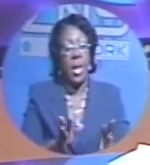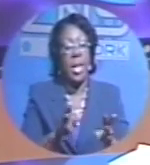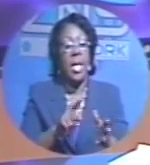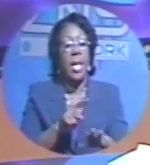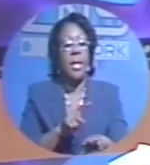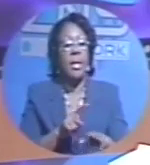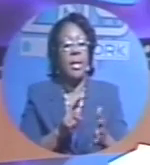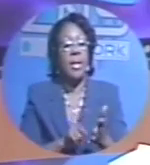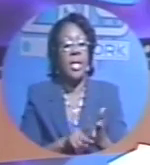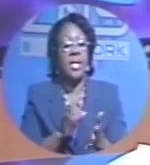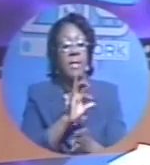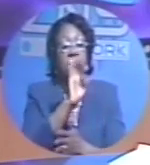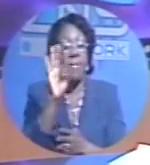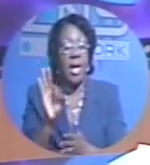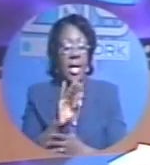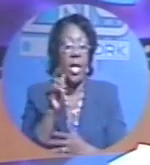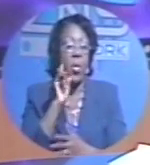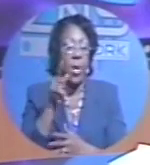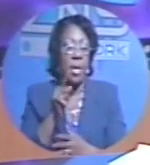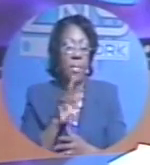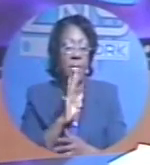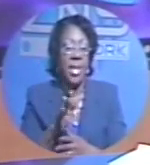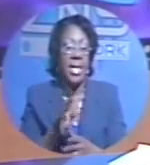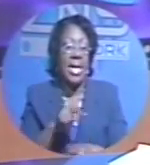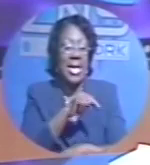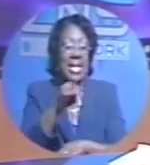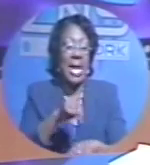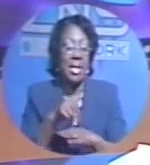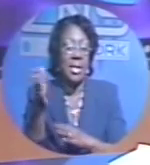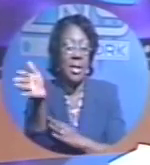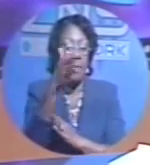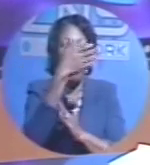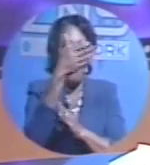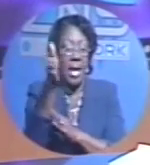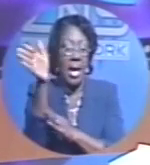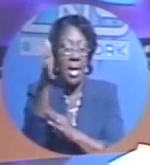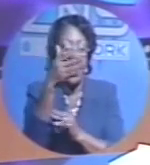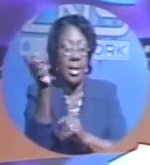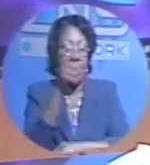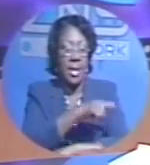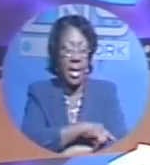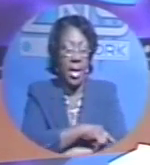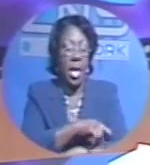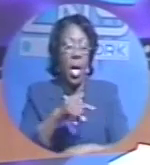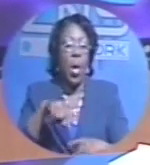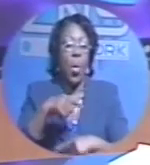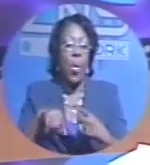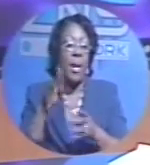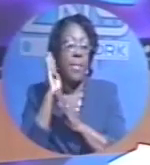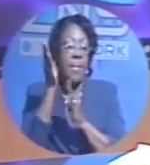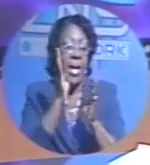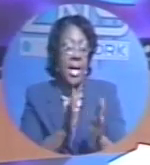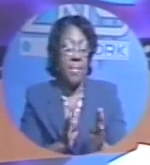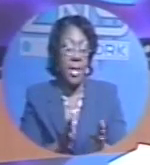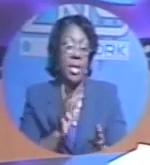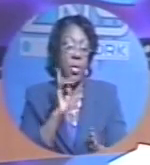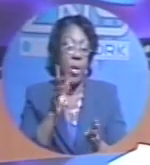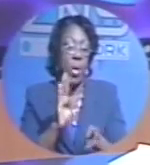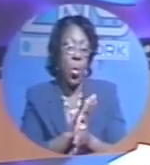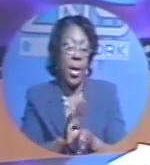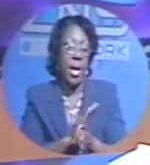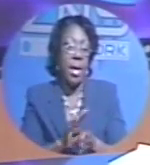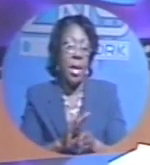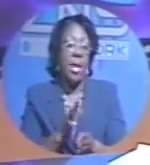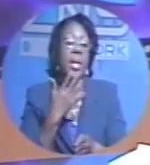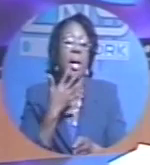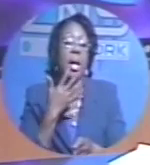as National Flag Day. The observance encourages Bahamians to demonstrate their patriotism by wearing gold, aquamarine, and